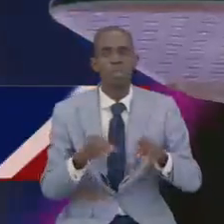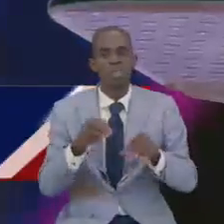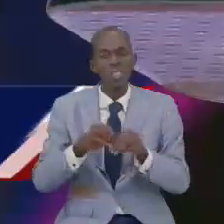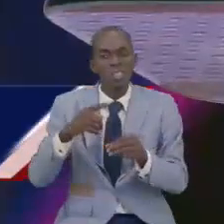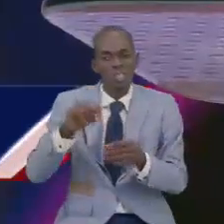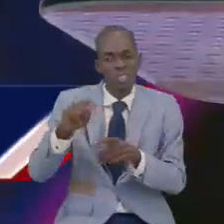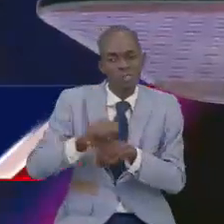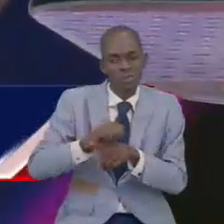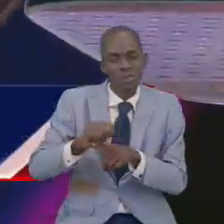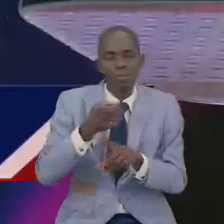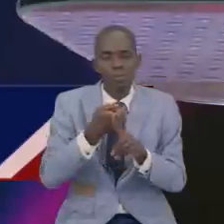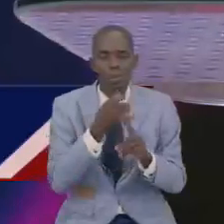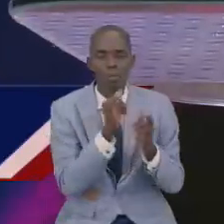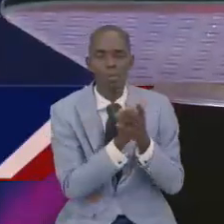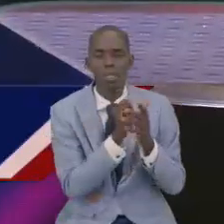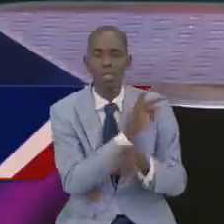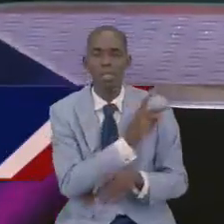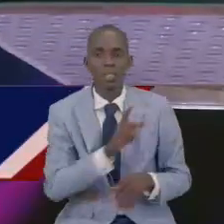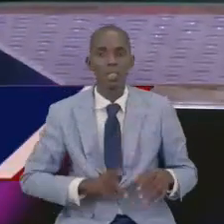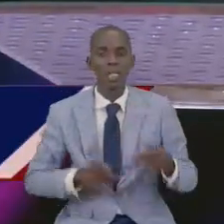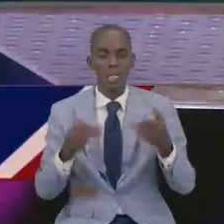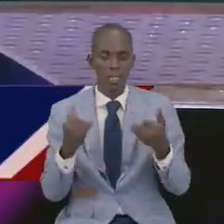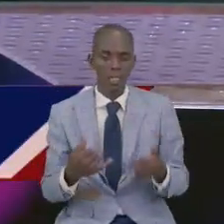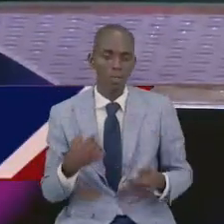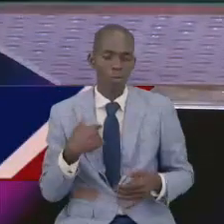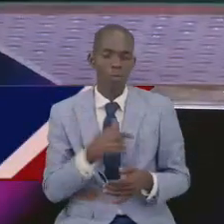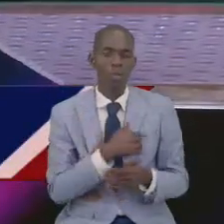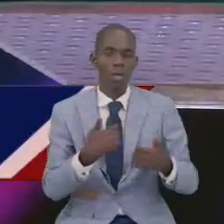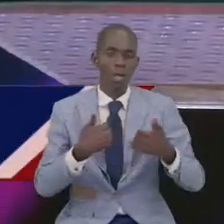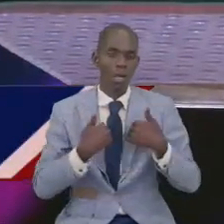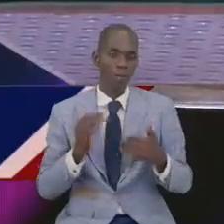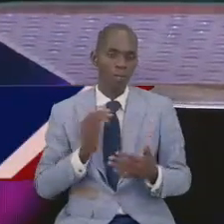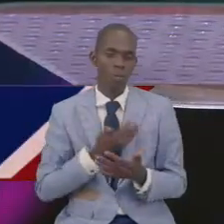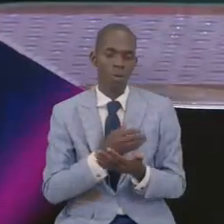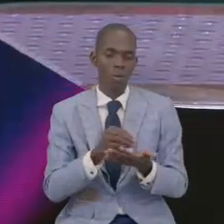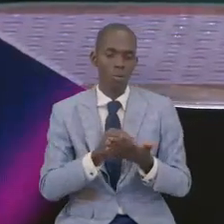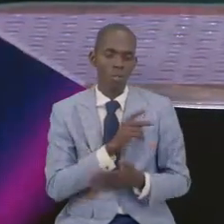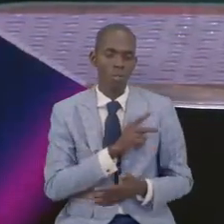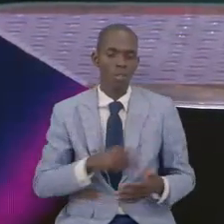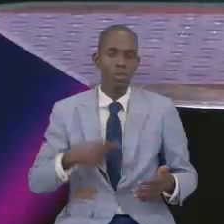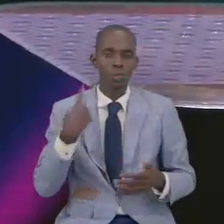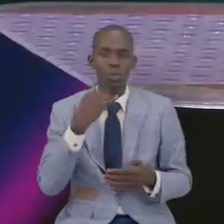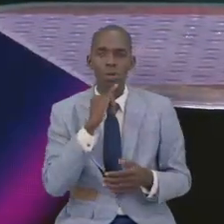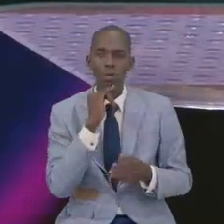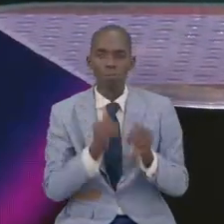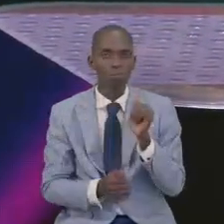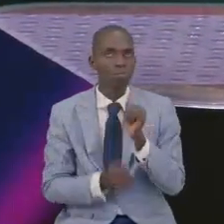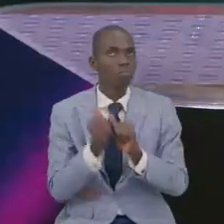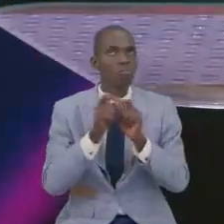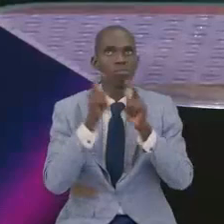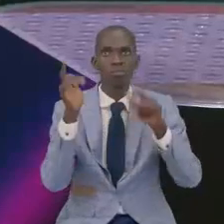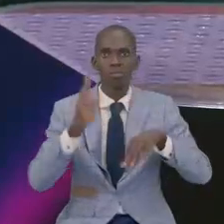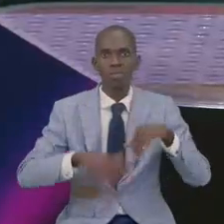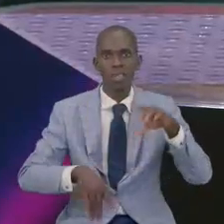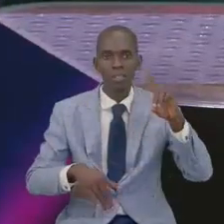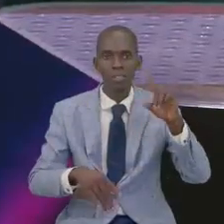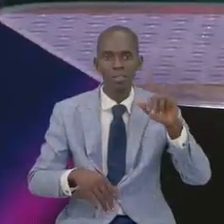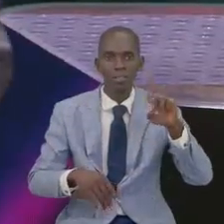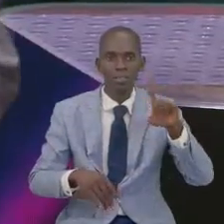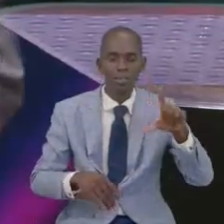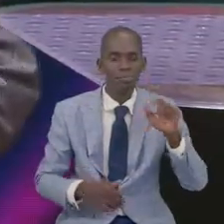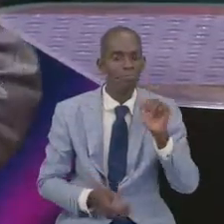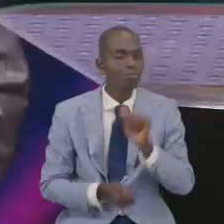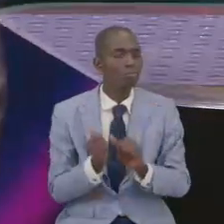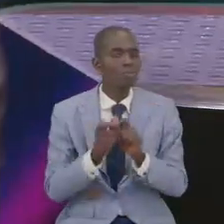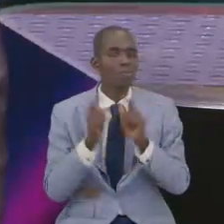that king. Now we have our king, who is greater than Daniel, greater than Nebuchadnezzar,